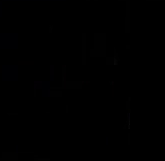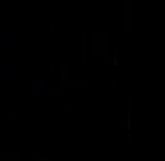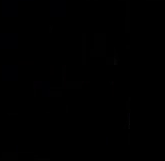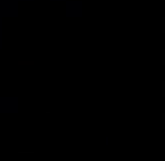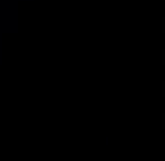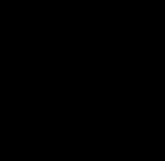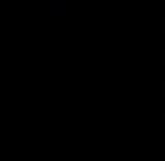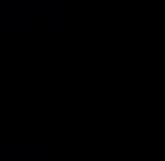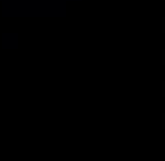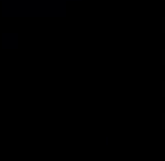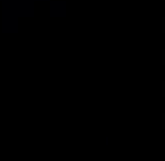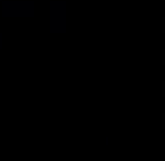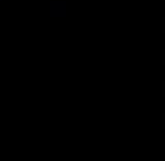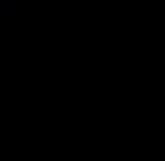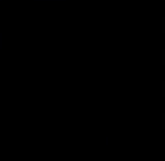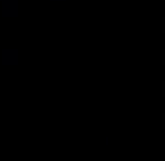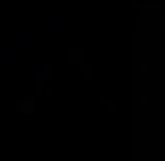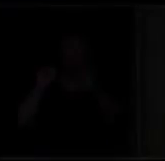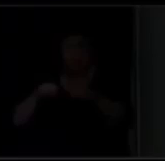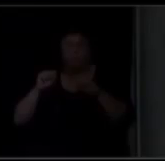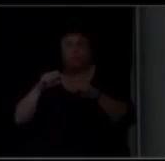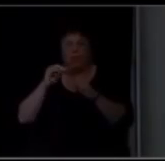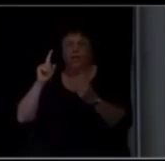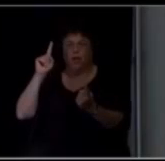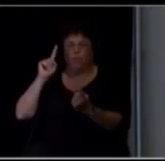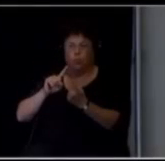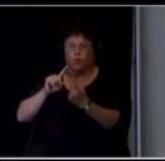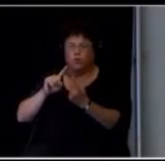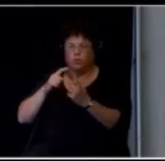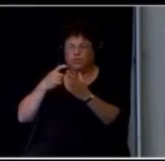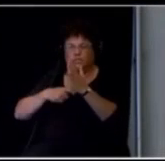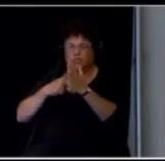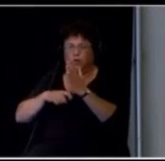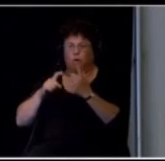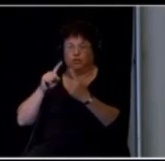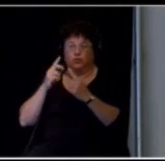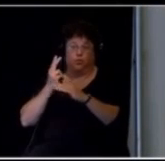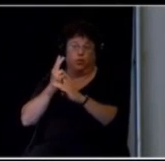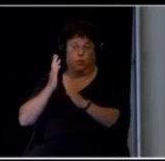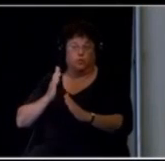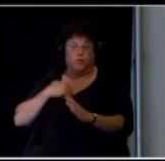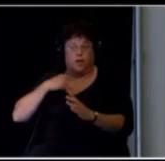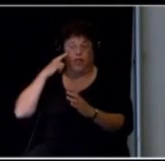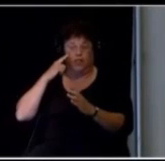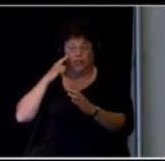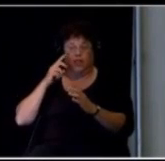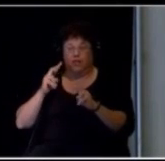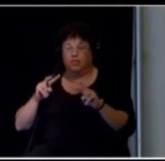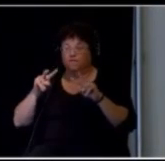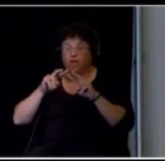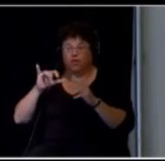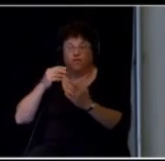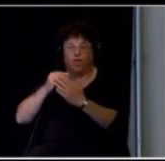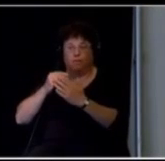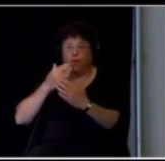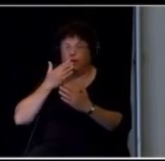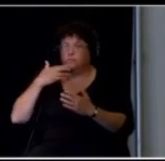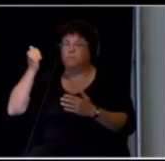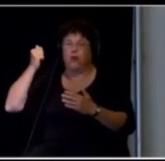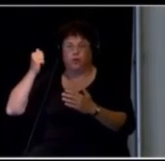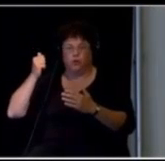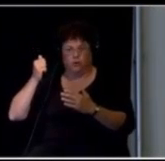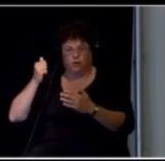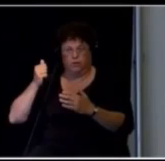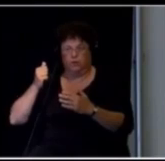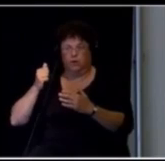and improves and reduces the effective cost to the end user. So I think the value for money is dramatically better